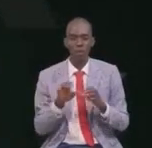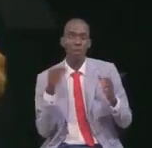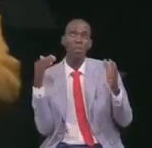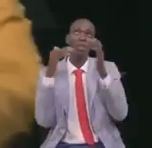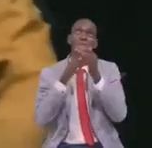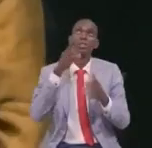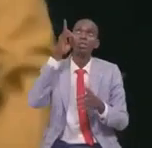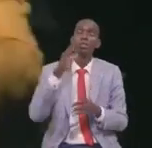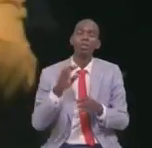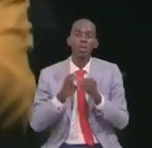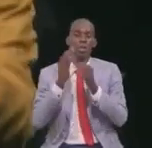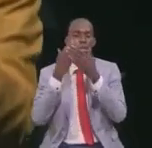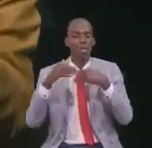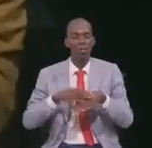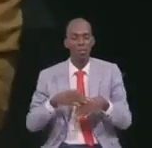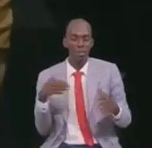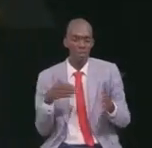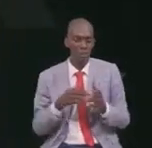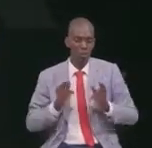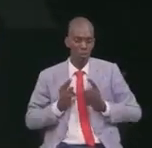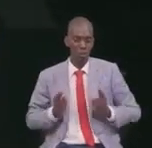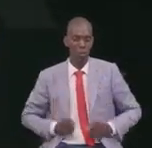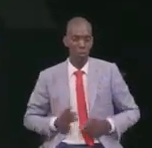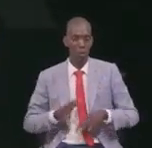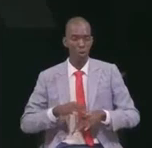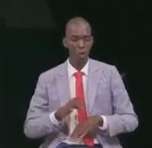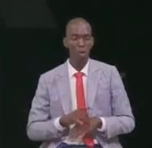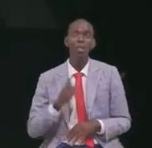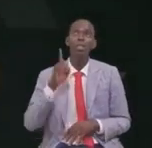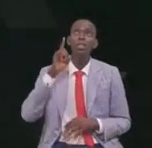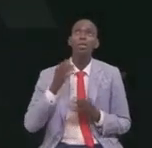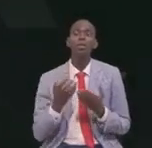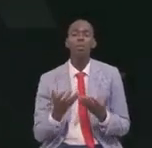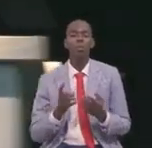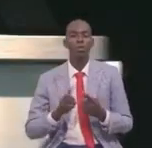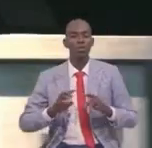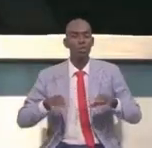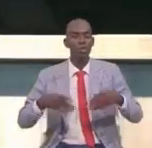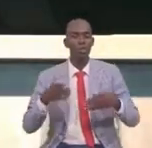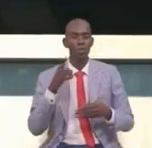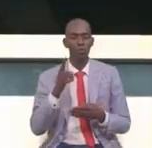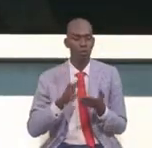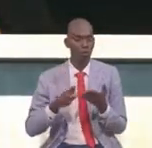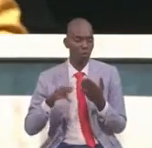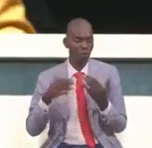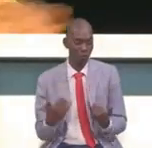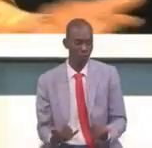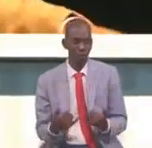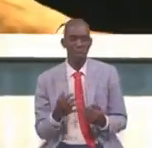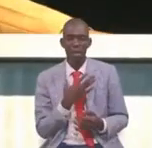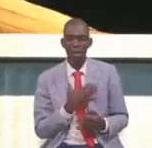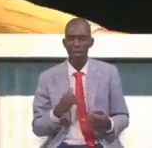heaven, against man on earth. He wants to give you forgiveness now. And if you want that forgiveness, and I know